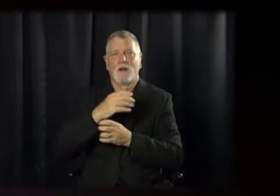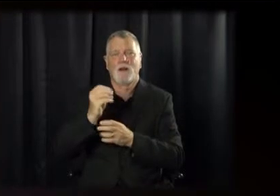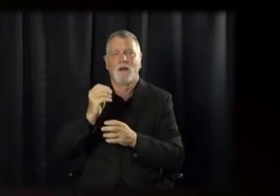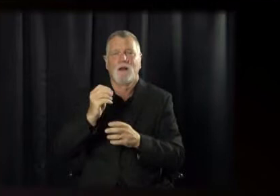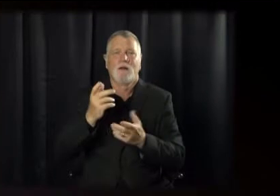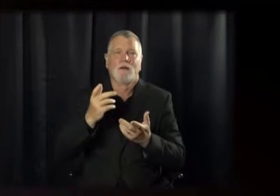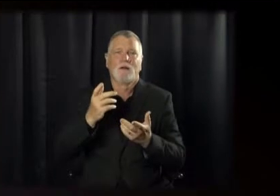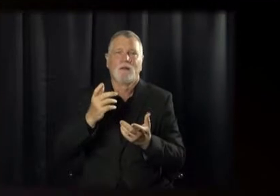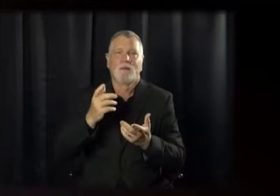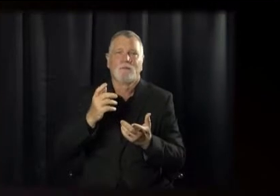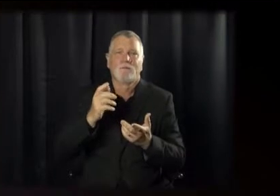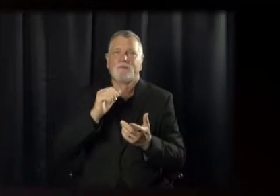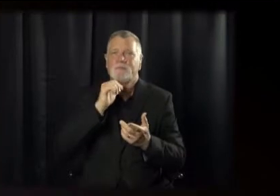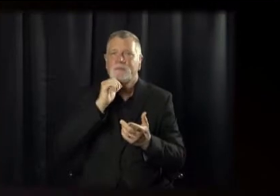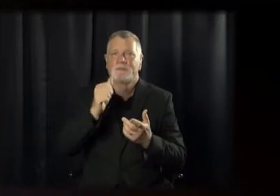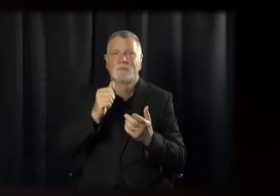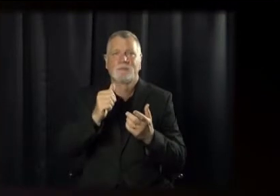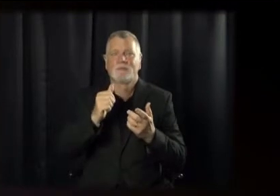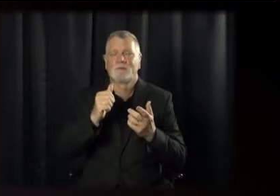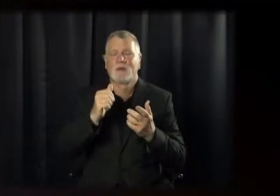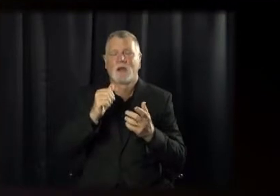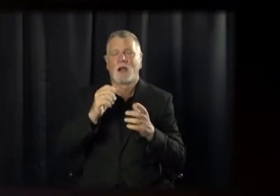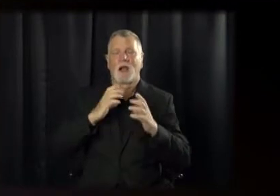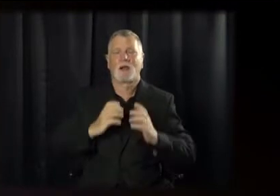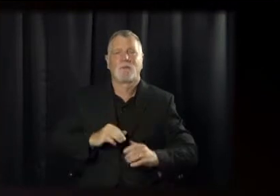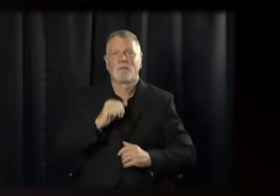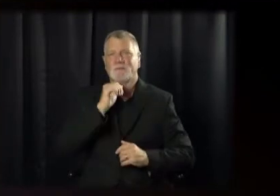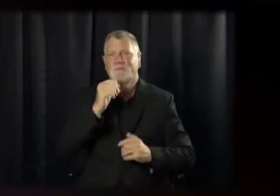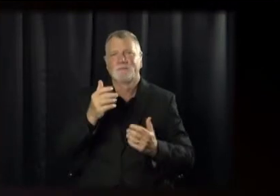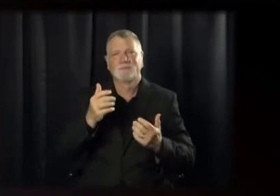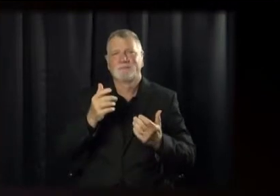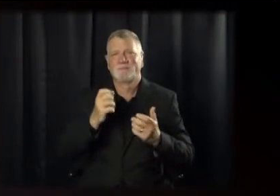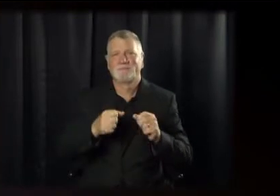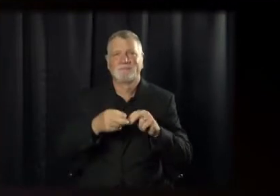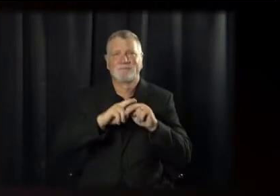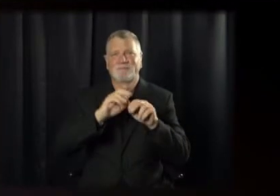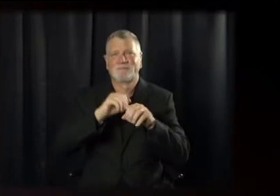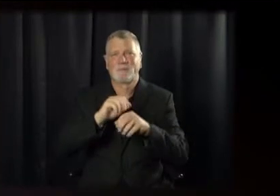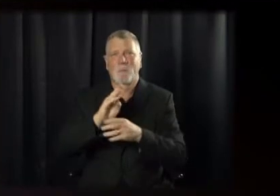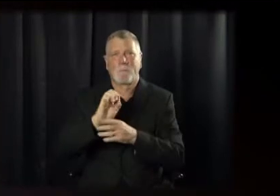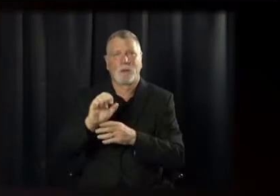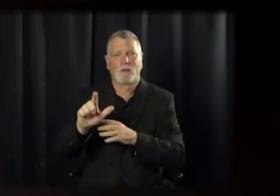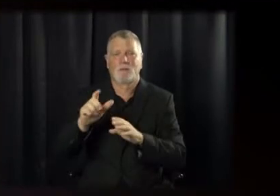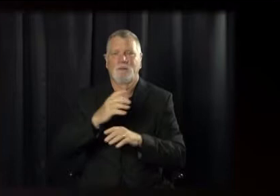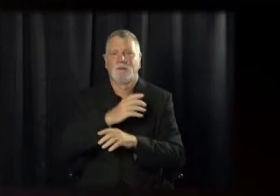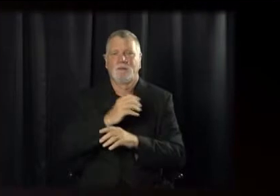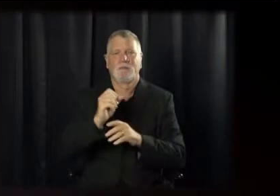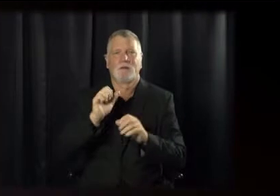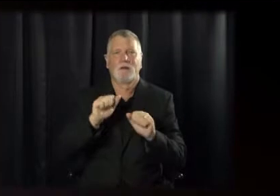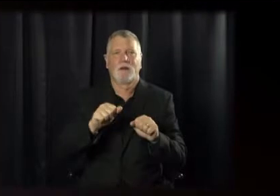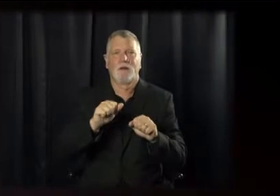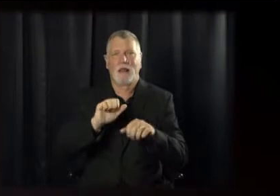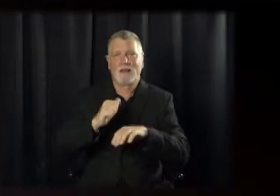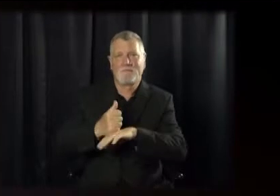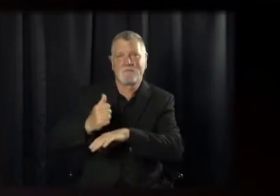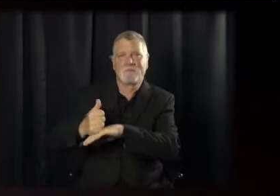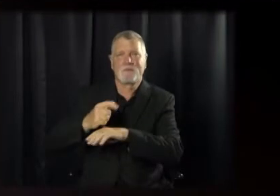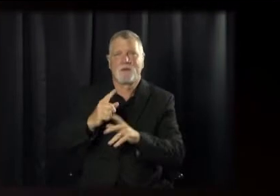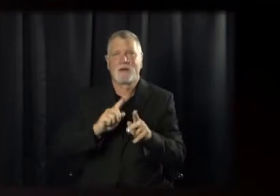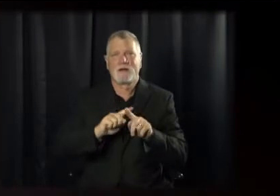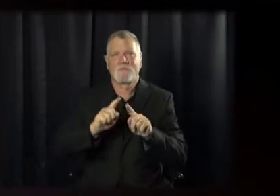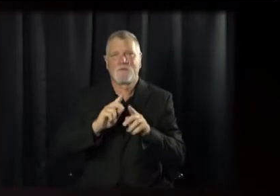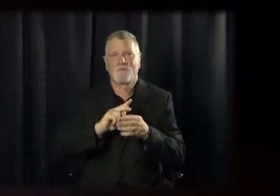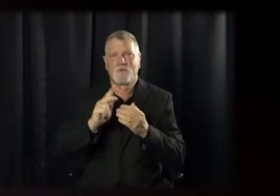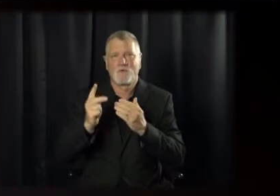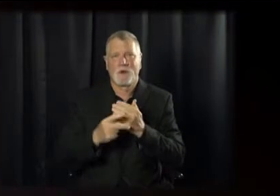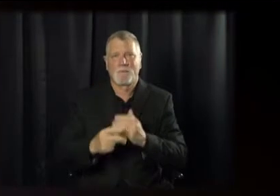a necessary increase in their monthly bills as energy efficiency and distributed generation programs are implemented.